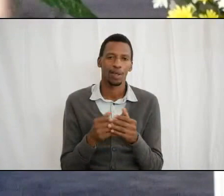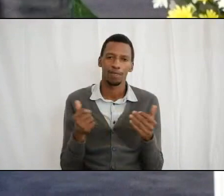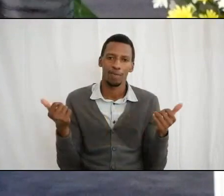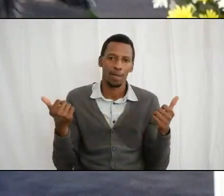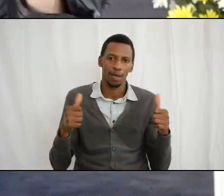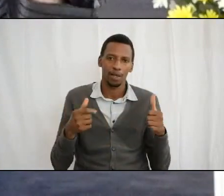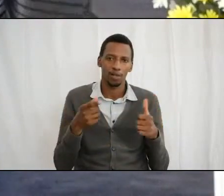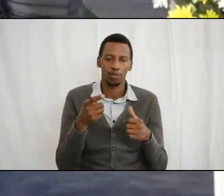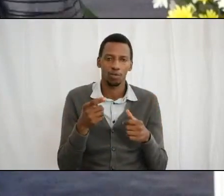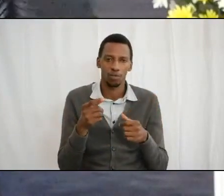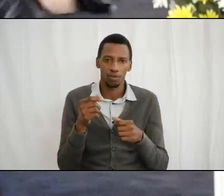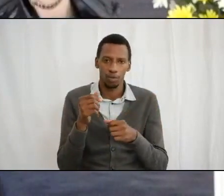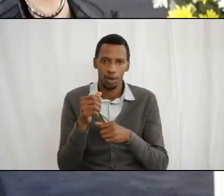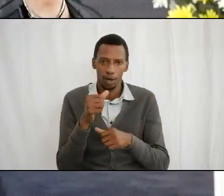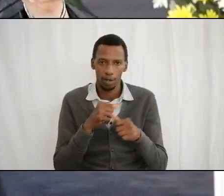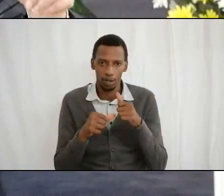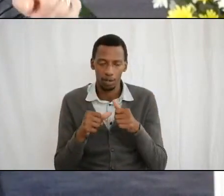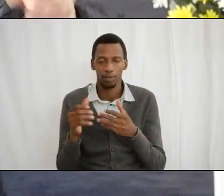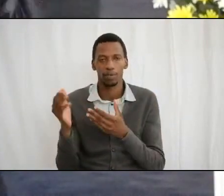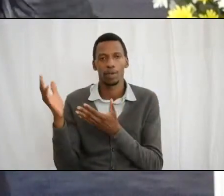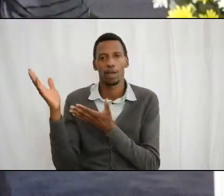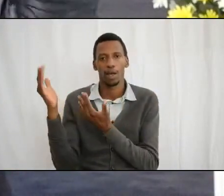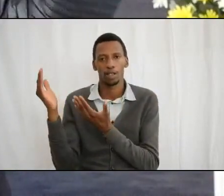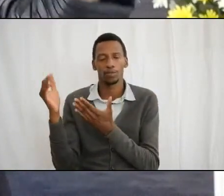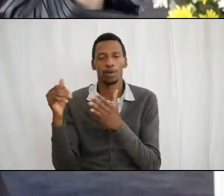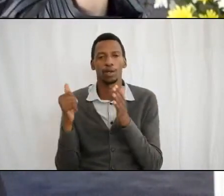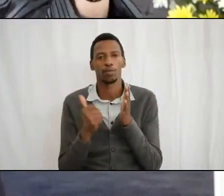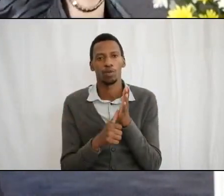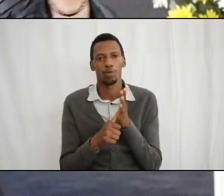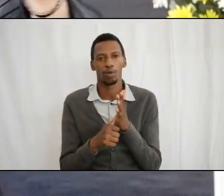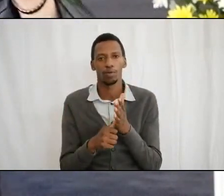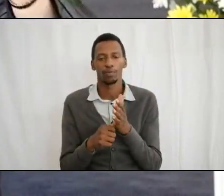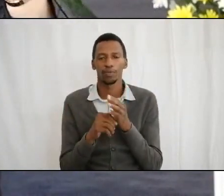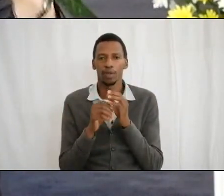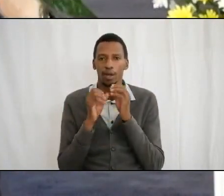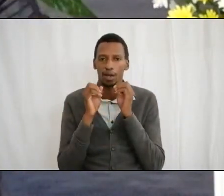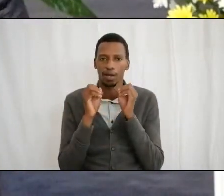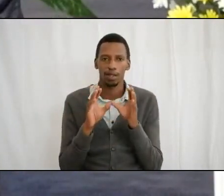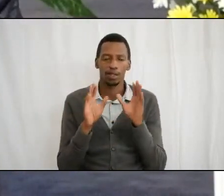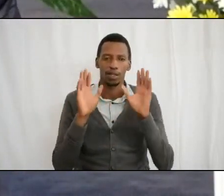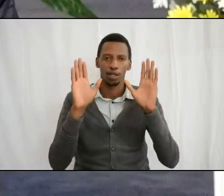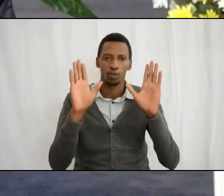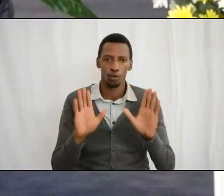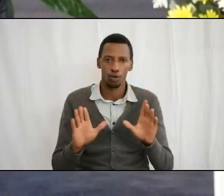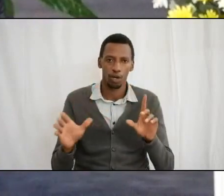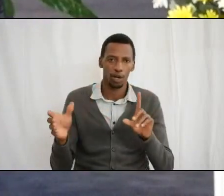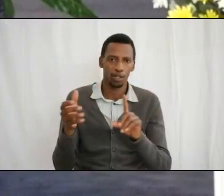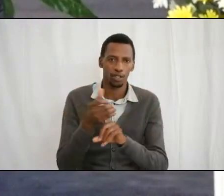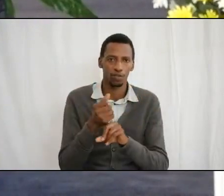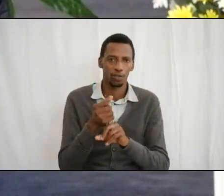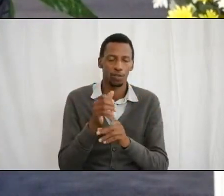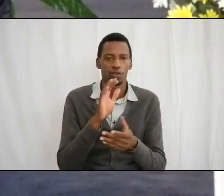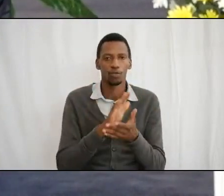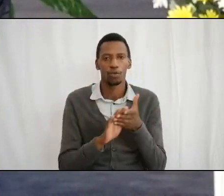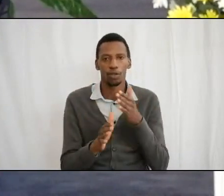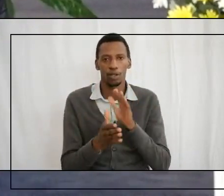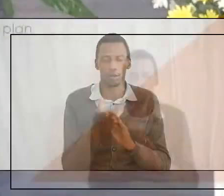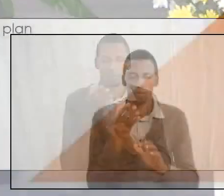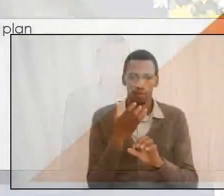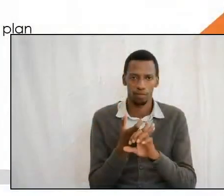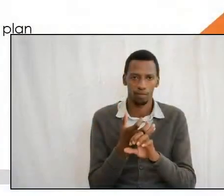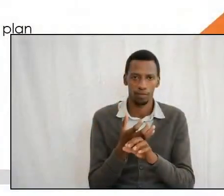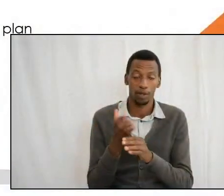do, expect problems. Nothing worthwhile is achieved without difficulties.